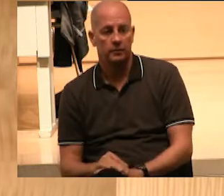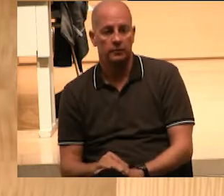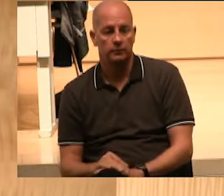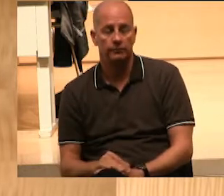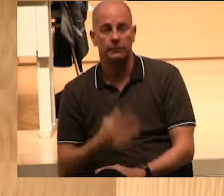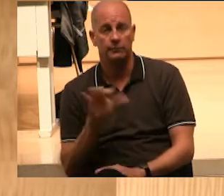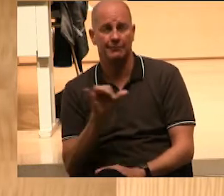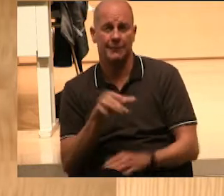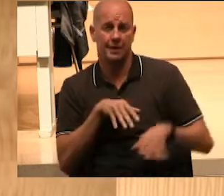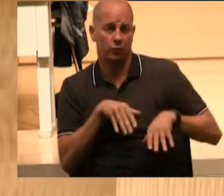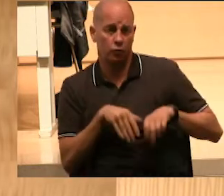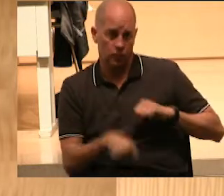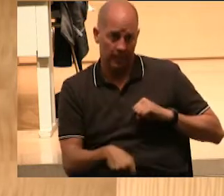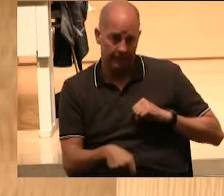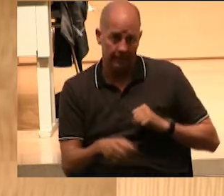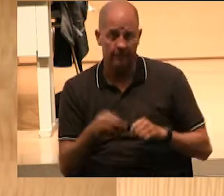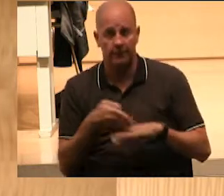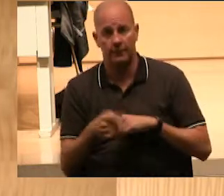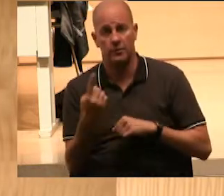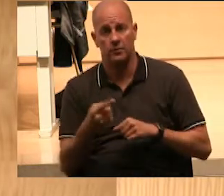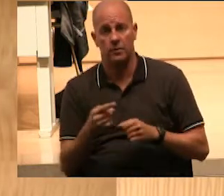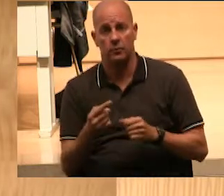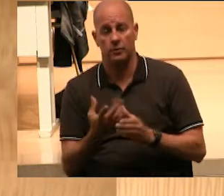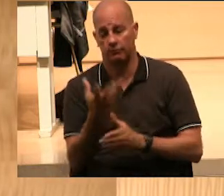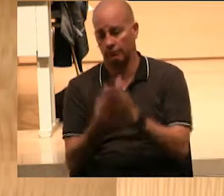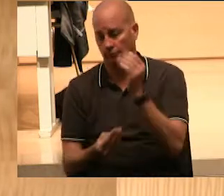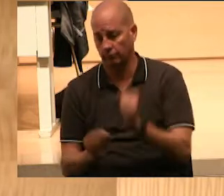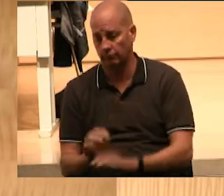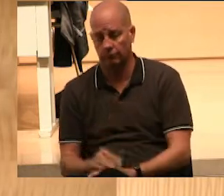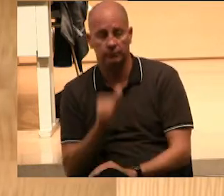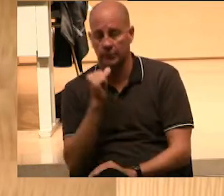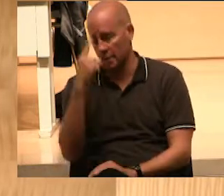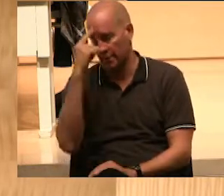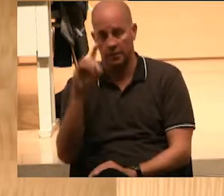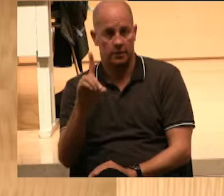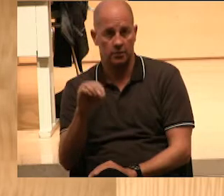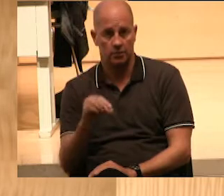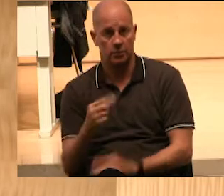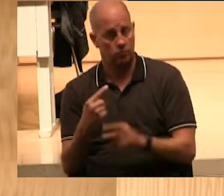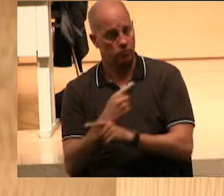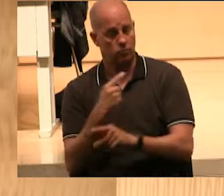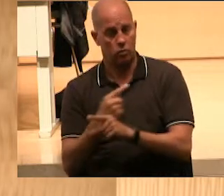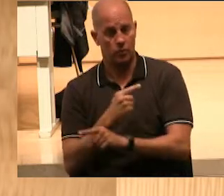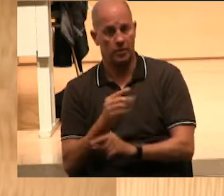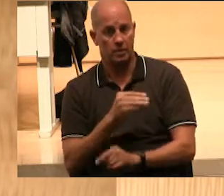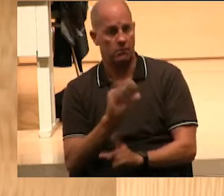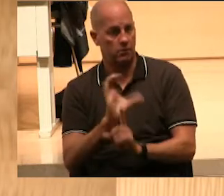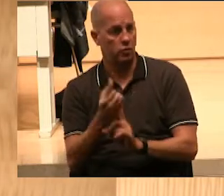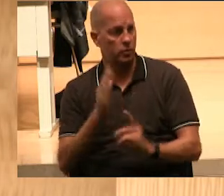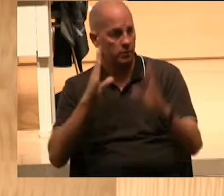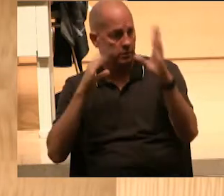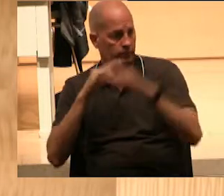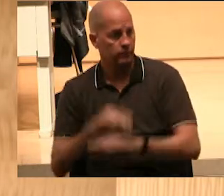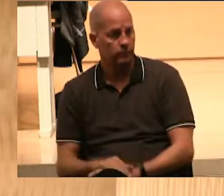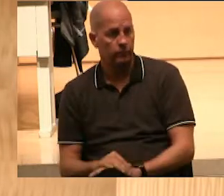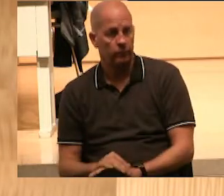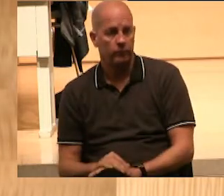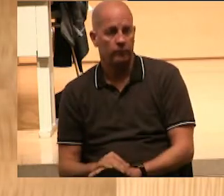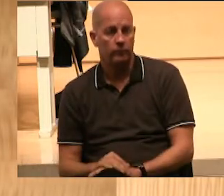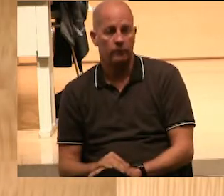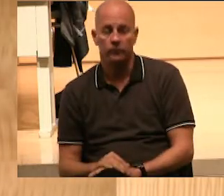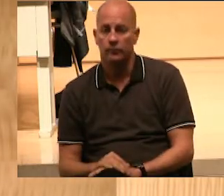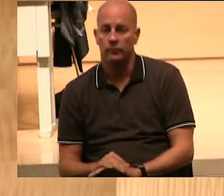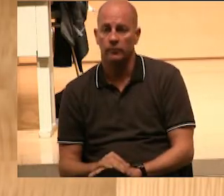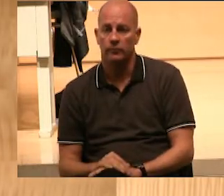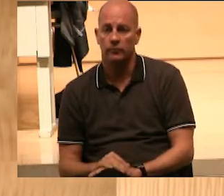grief, like the loss of a loved one, not a mental disorder, completely appropriate and culturally expected. Or socially deviant